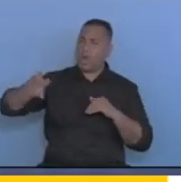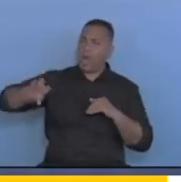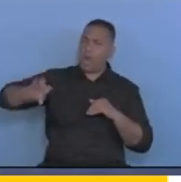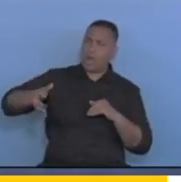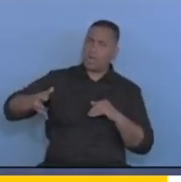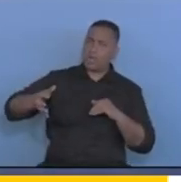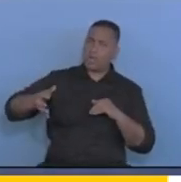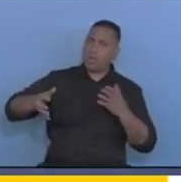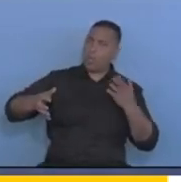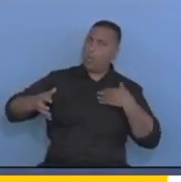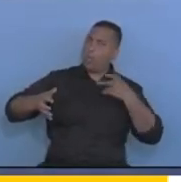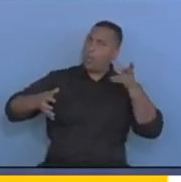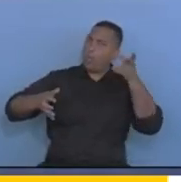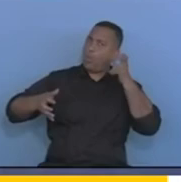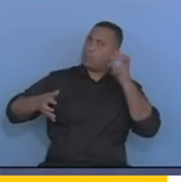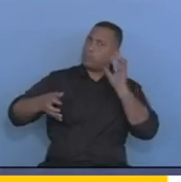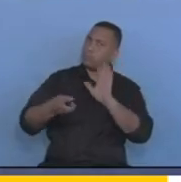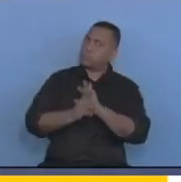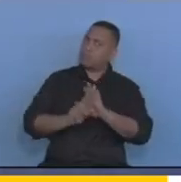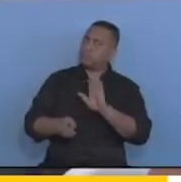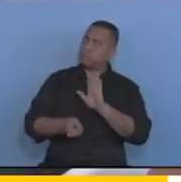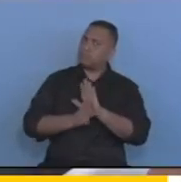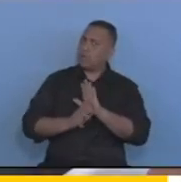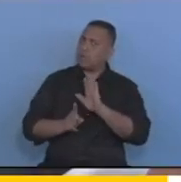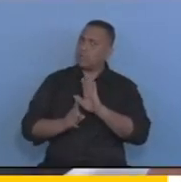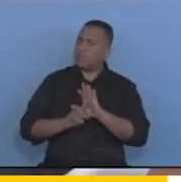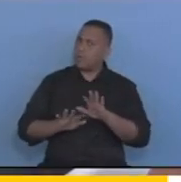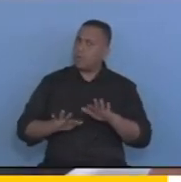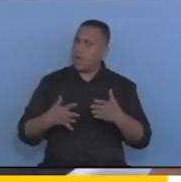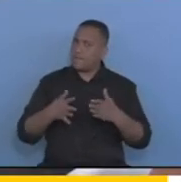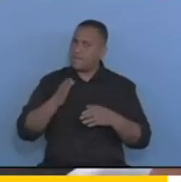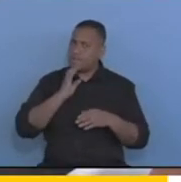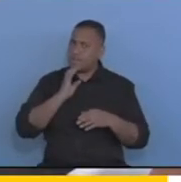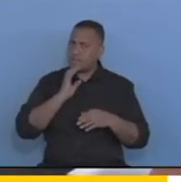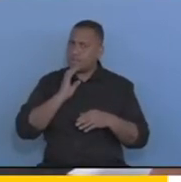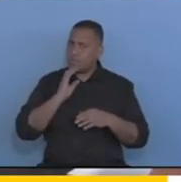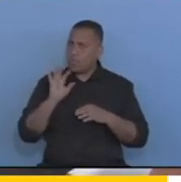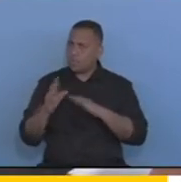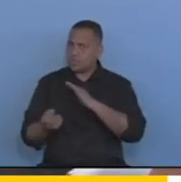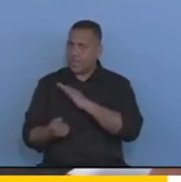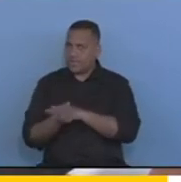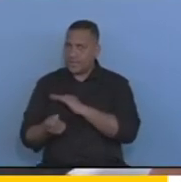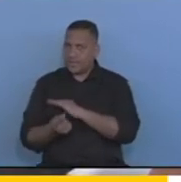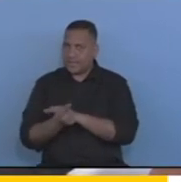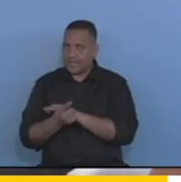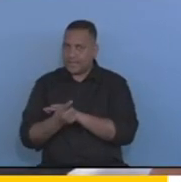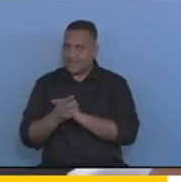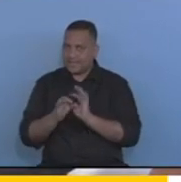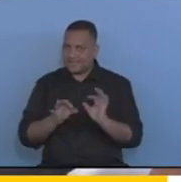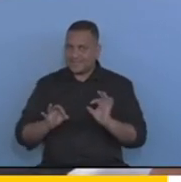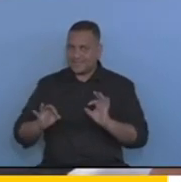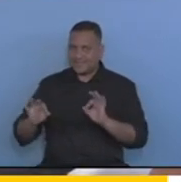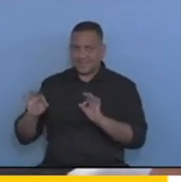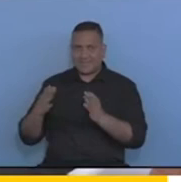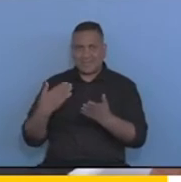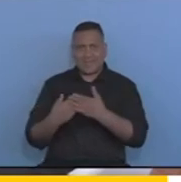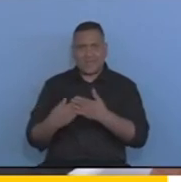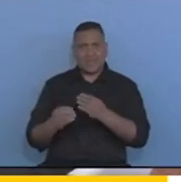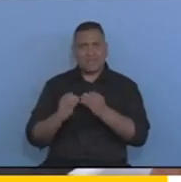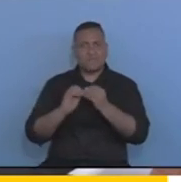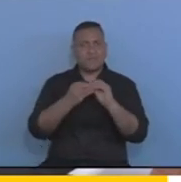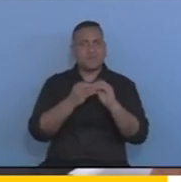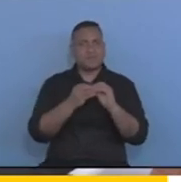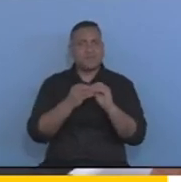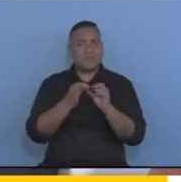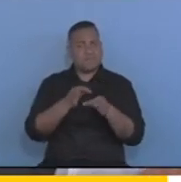you know that loud douche, douche, douche, douche, douche, douche, yes. pipe sound? I mean, what happens then? It can actually cause our households